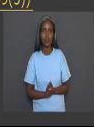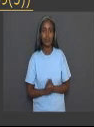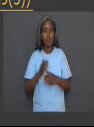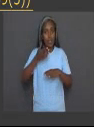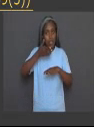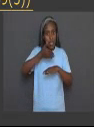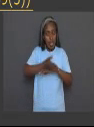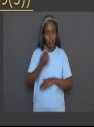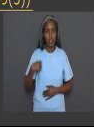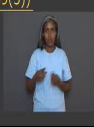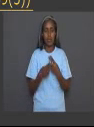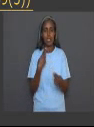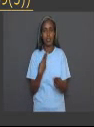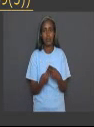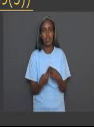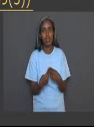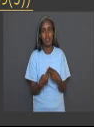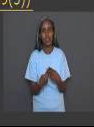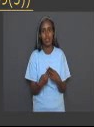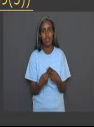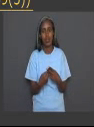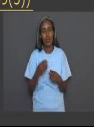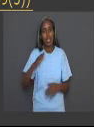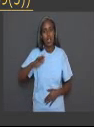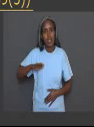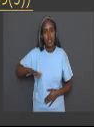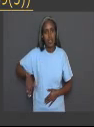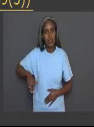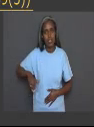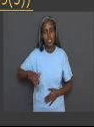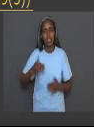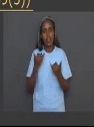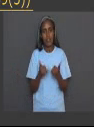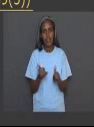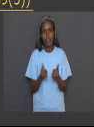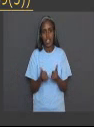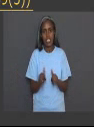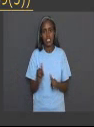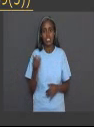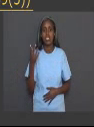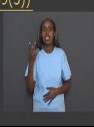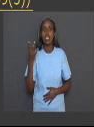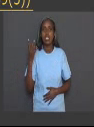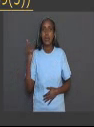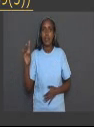After we multiply, we are left with the fraction